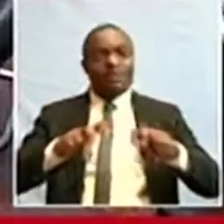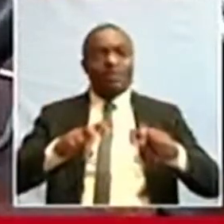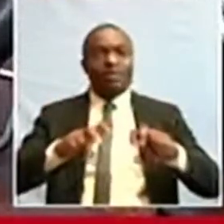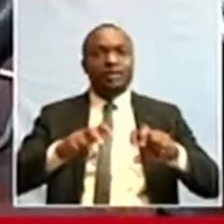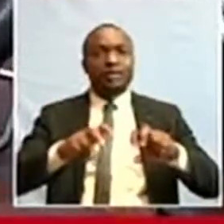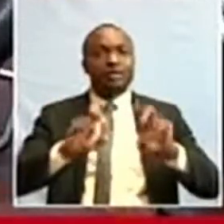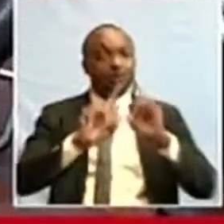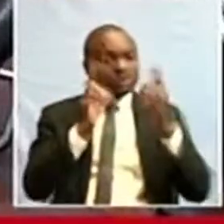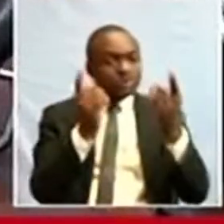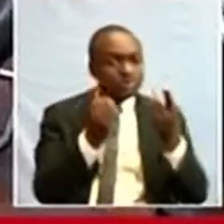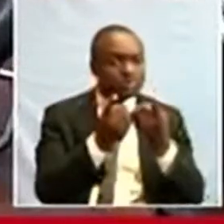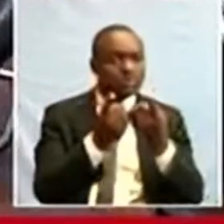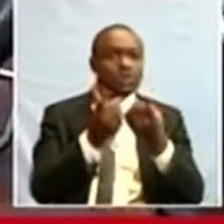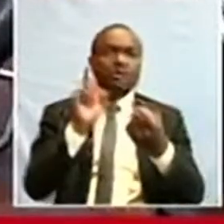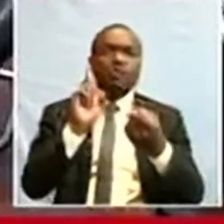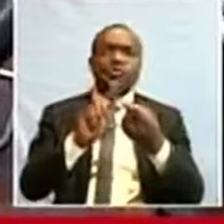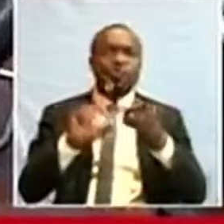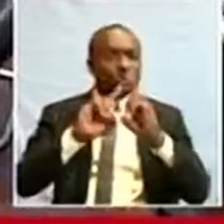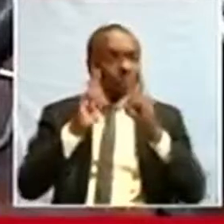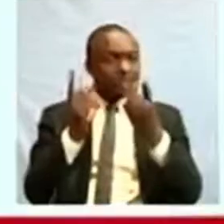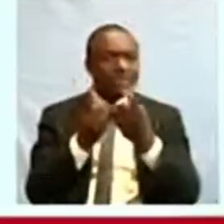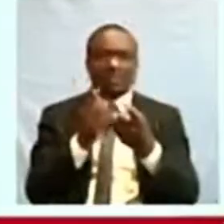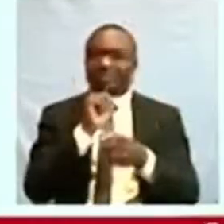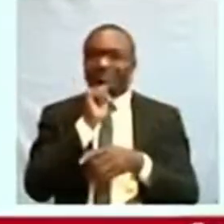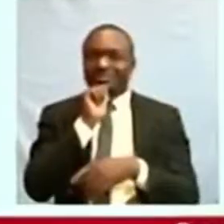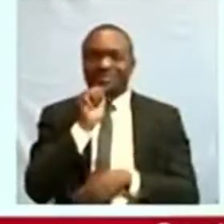from district to district, it was not